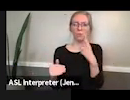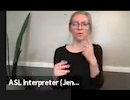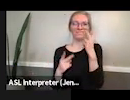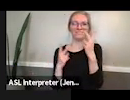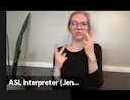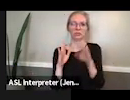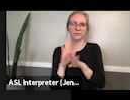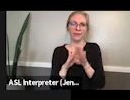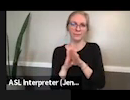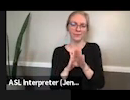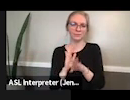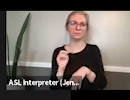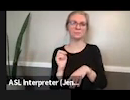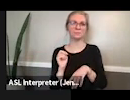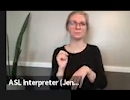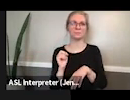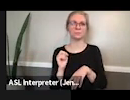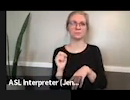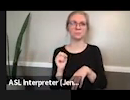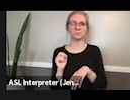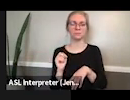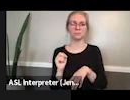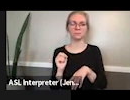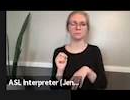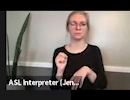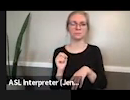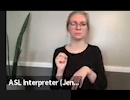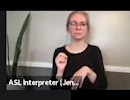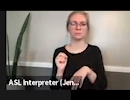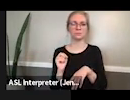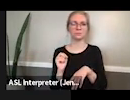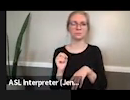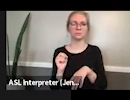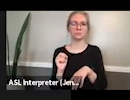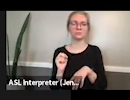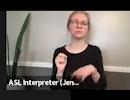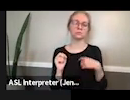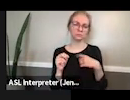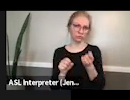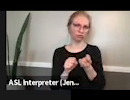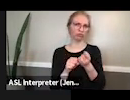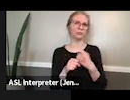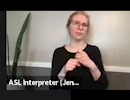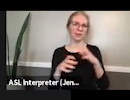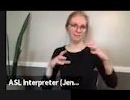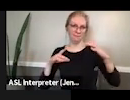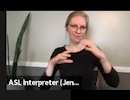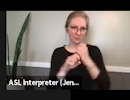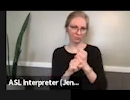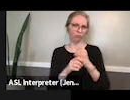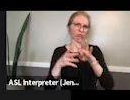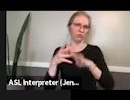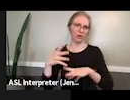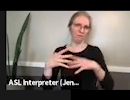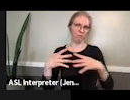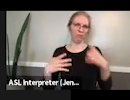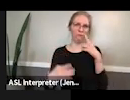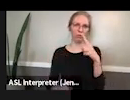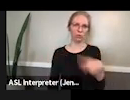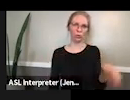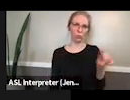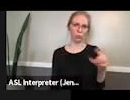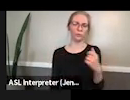development. And I have created a summary table for you that